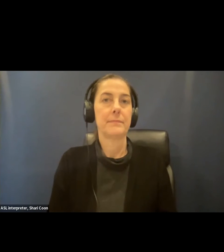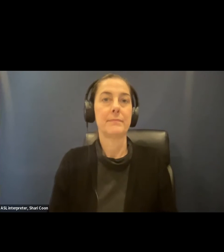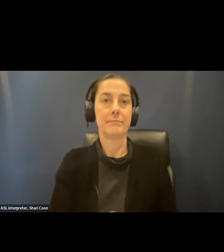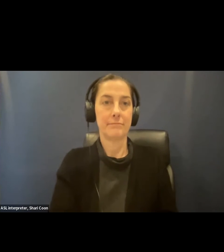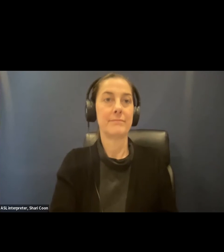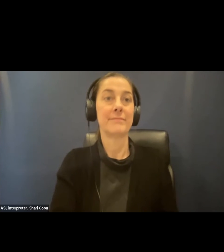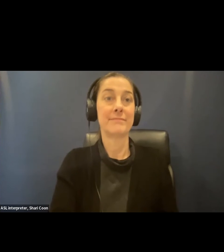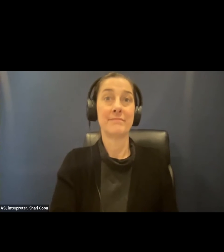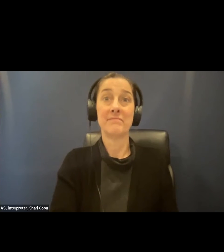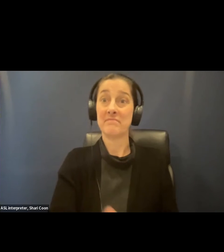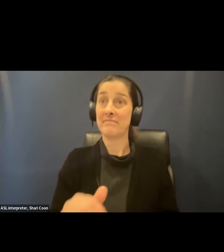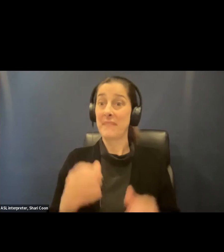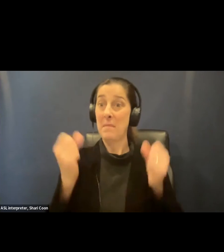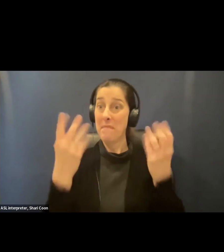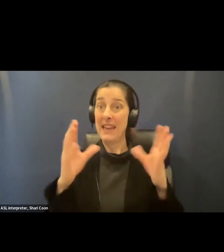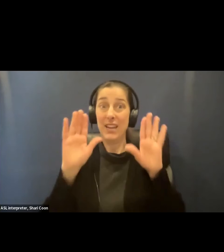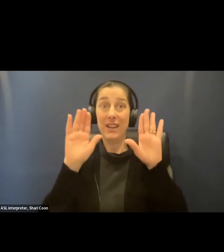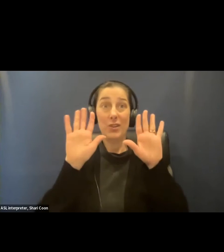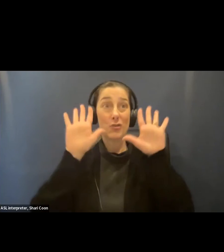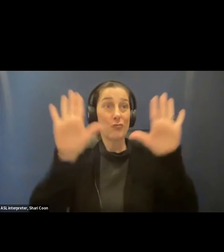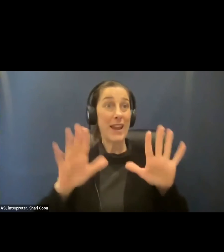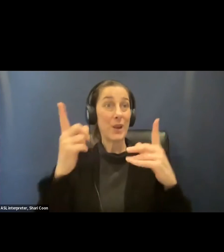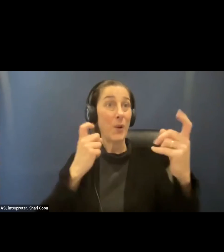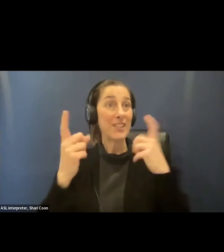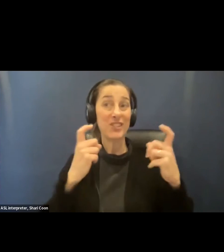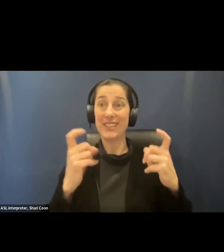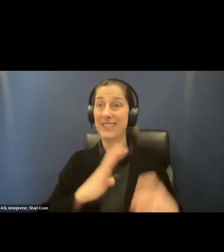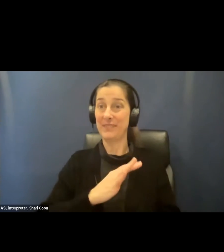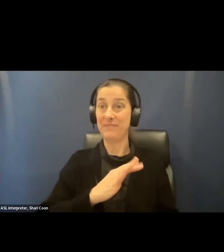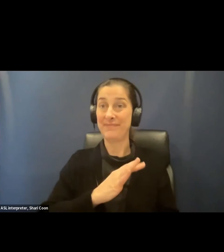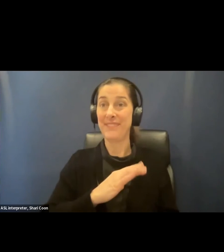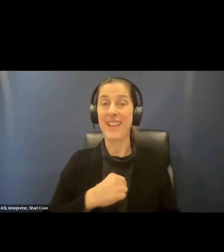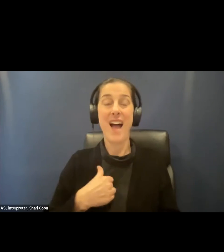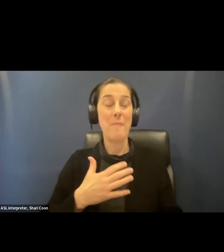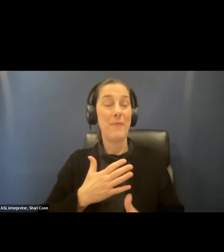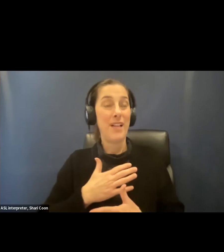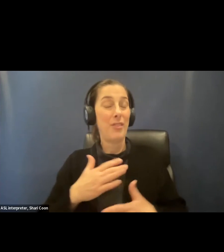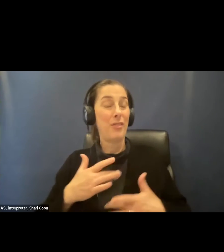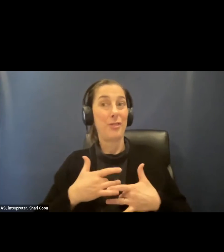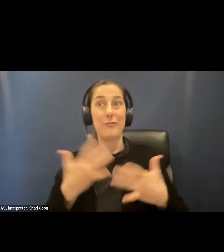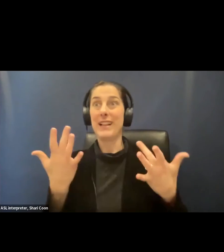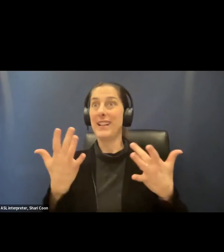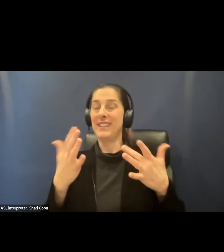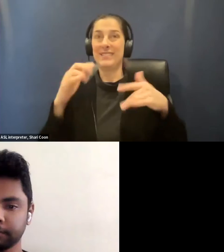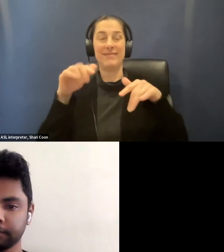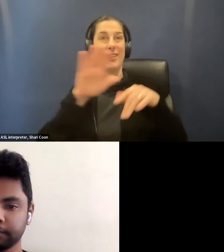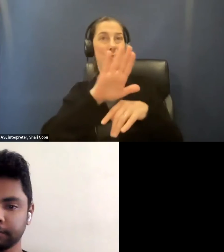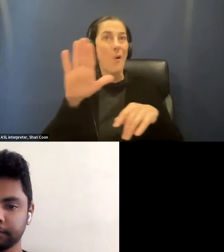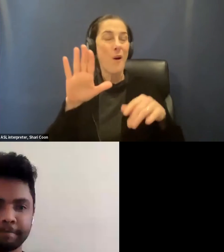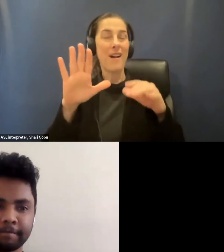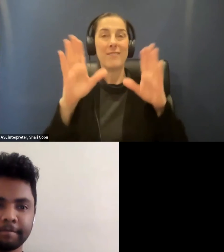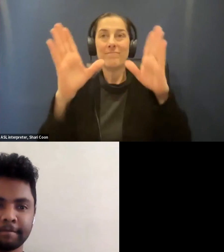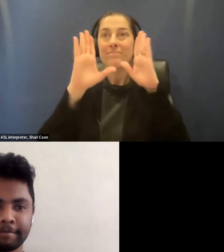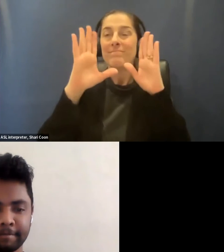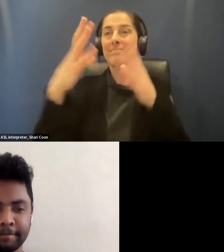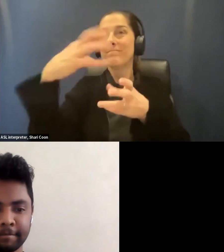Okay, there's a lot of great questions here. Again, I'm so pleased with this level of participation and engagement